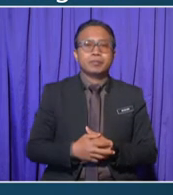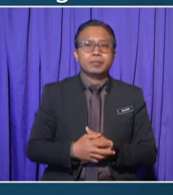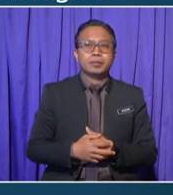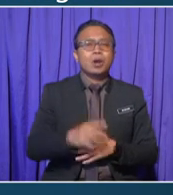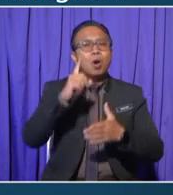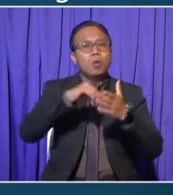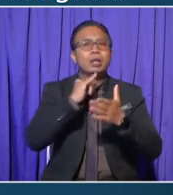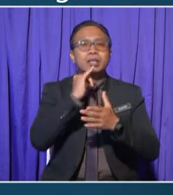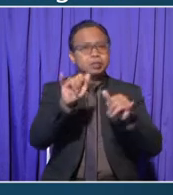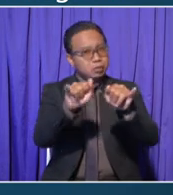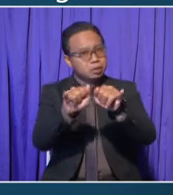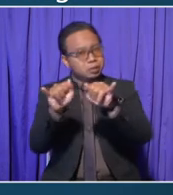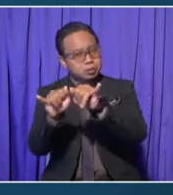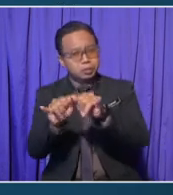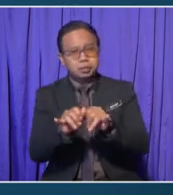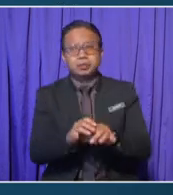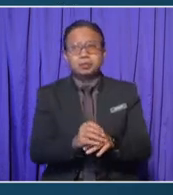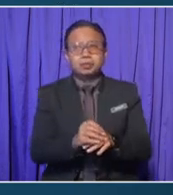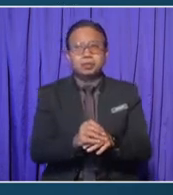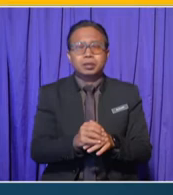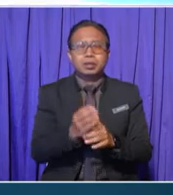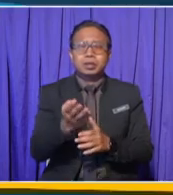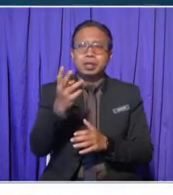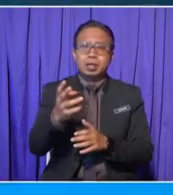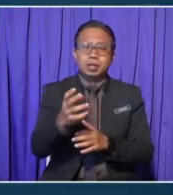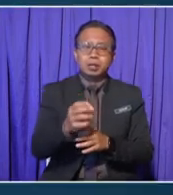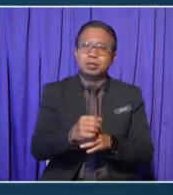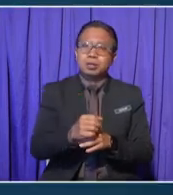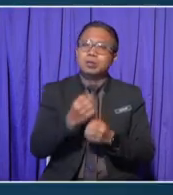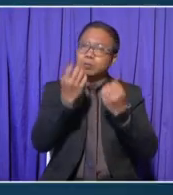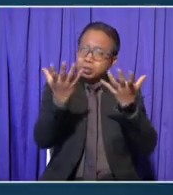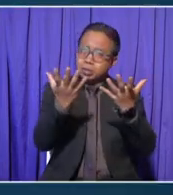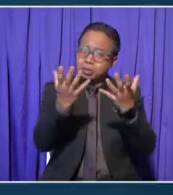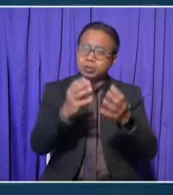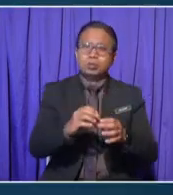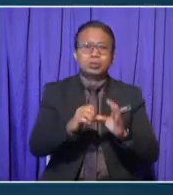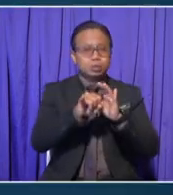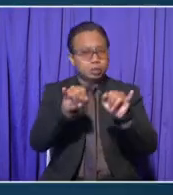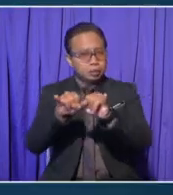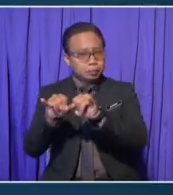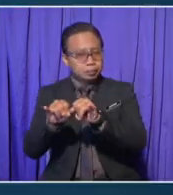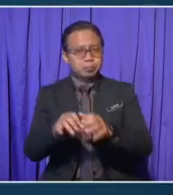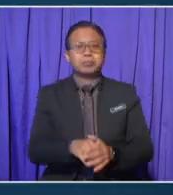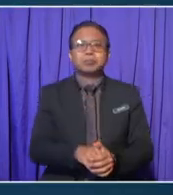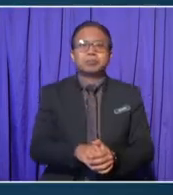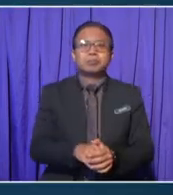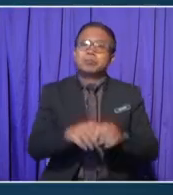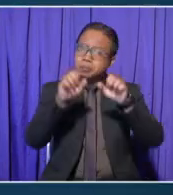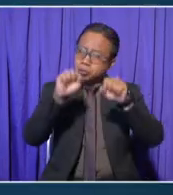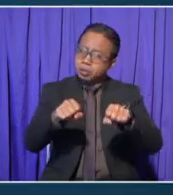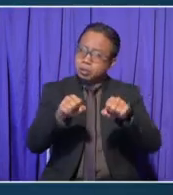What is measurement? There are different types of measurement. We can